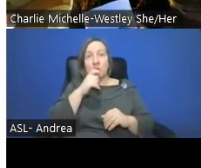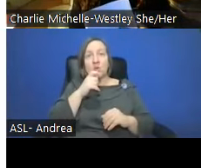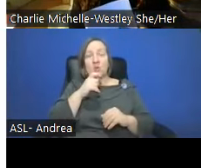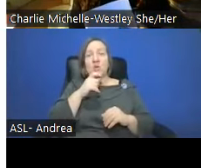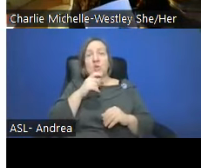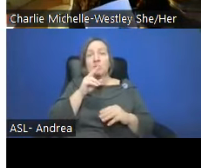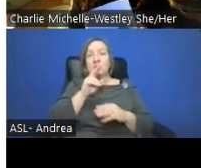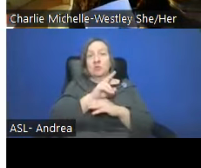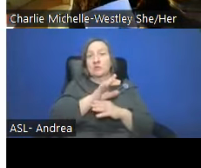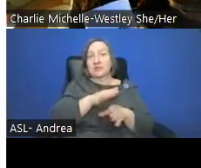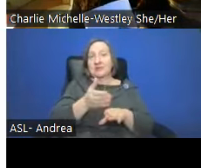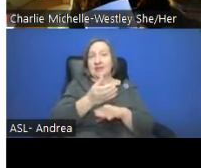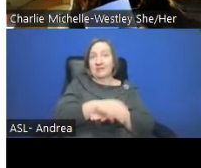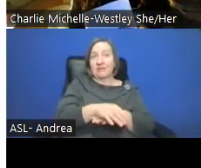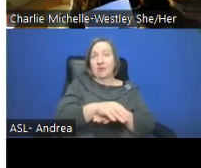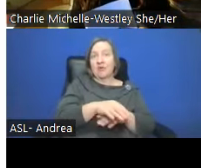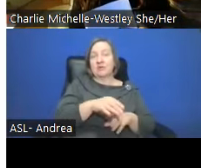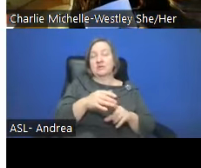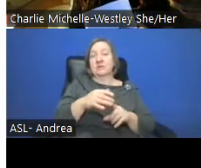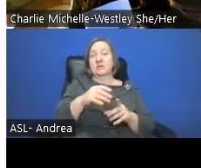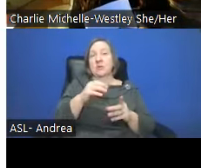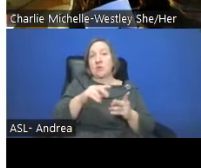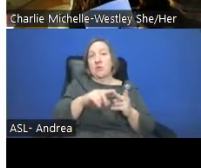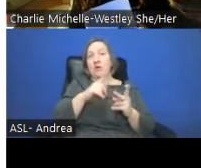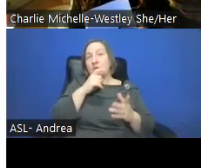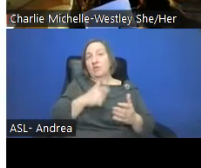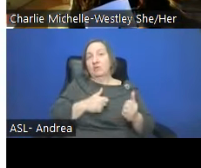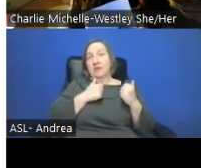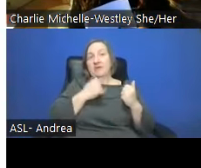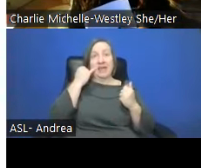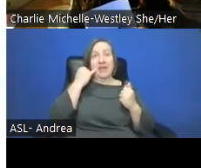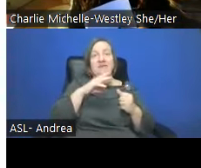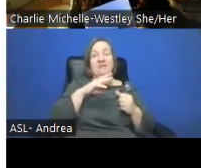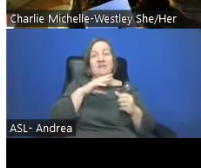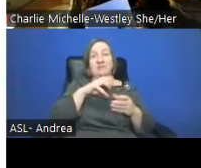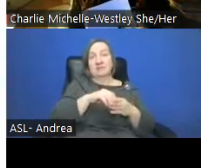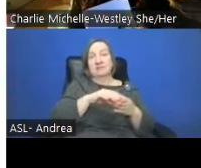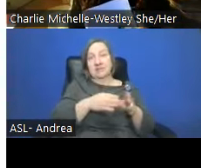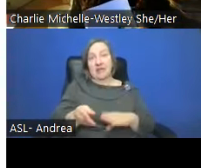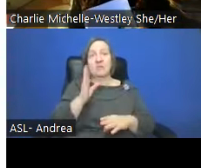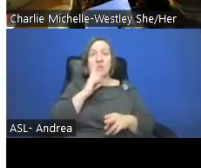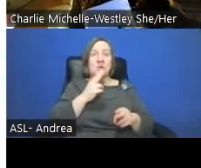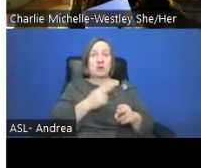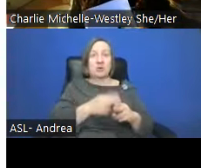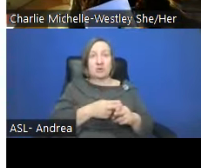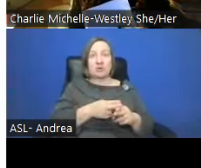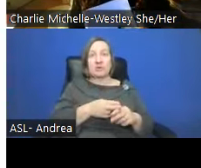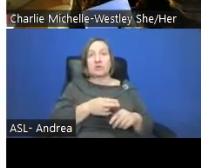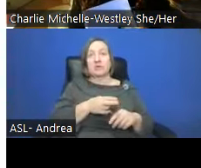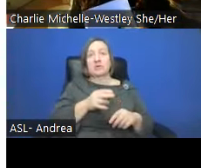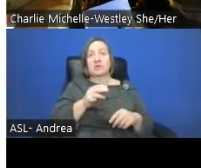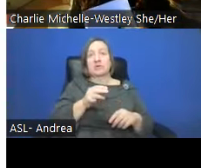force or they are survivors if the interaction resulted in death shall be considered as